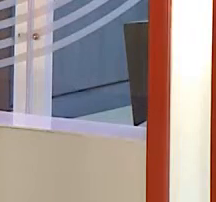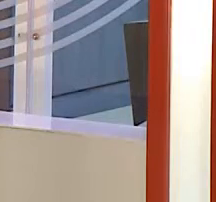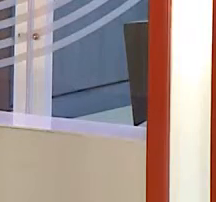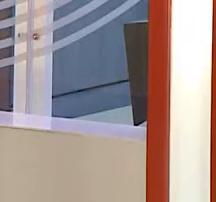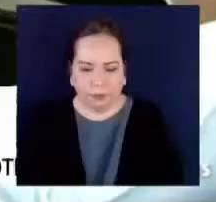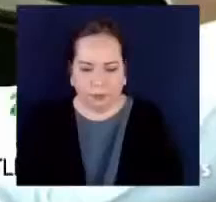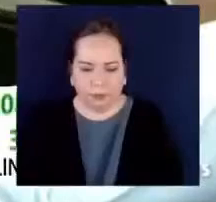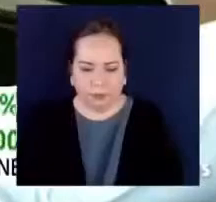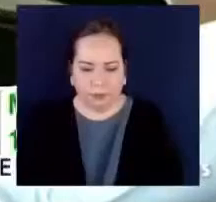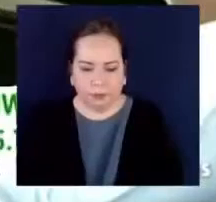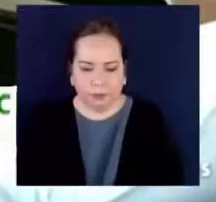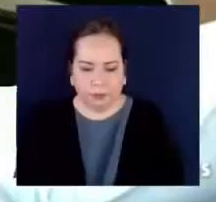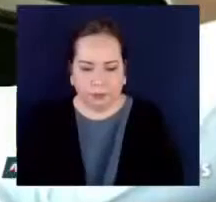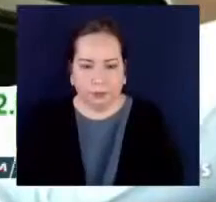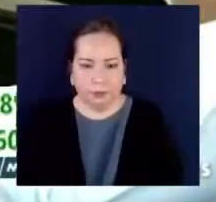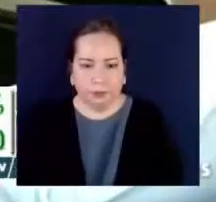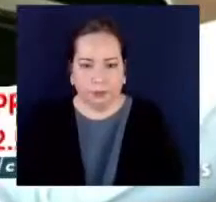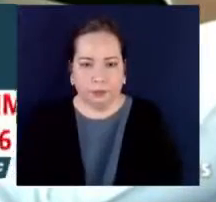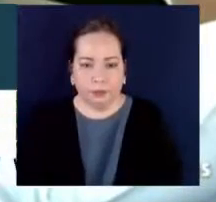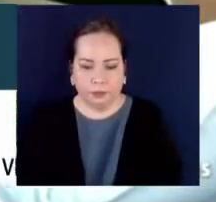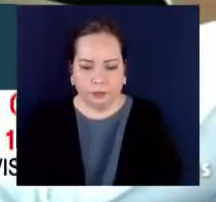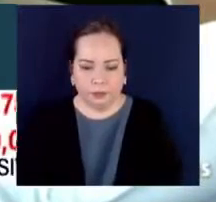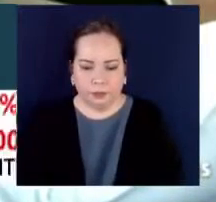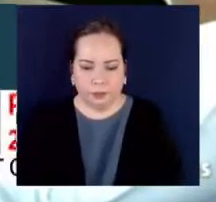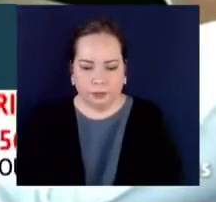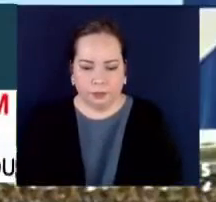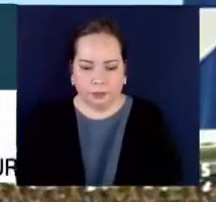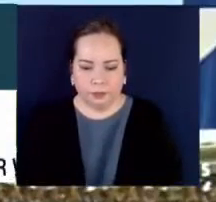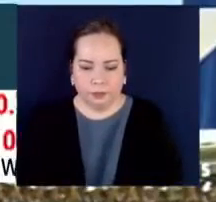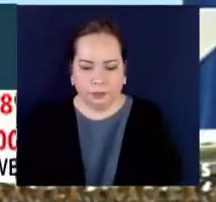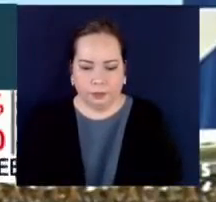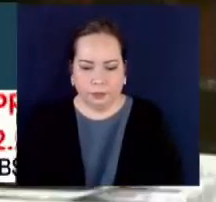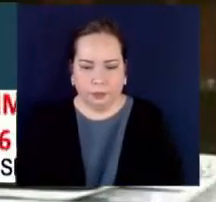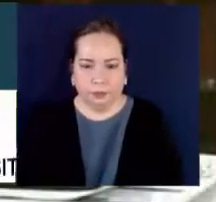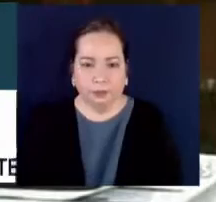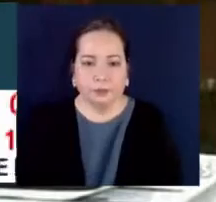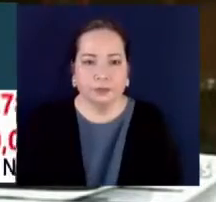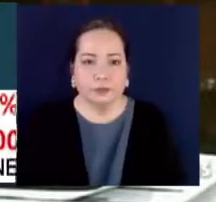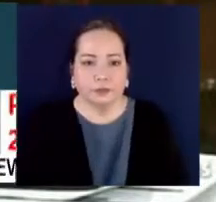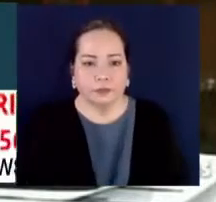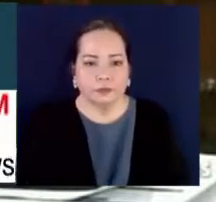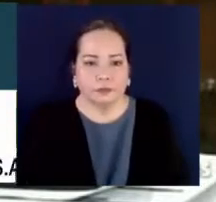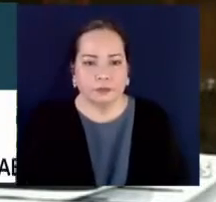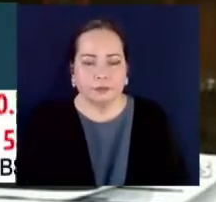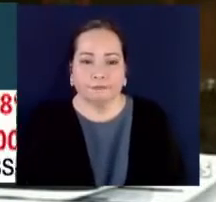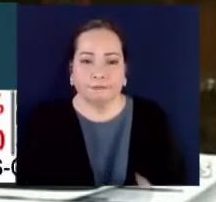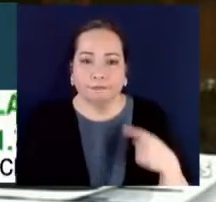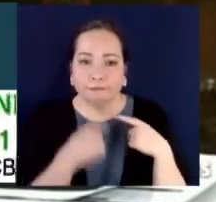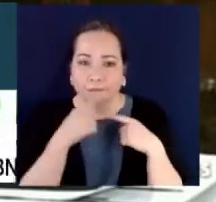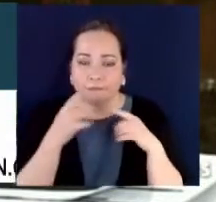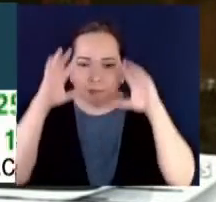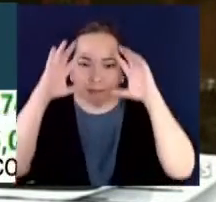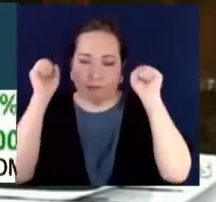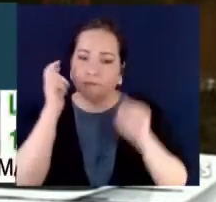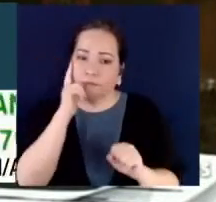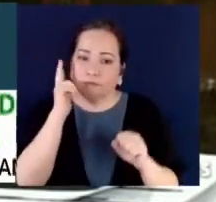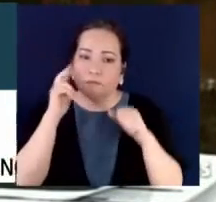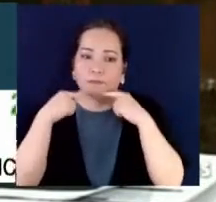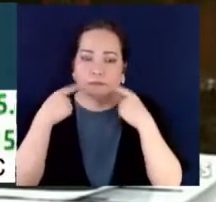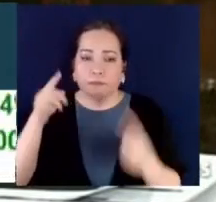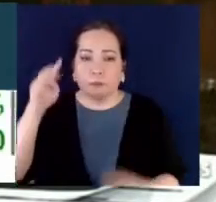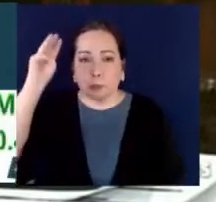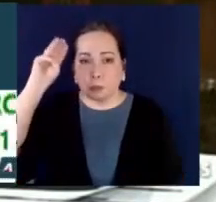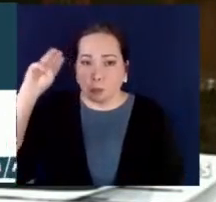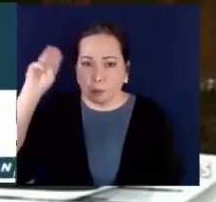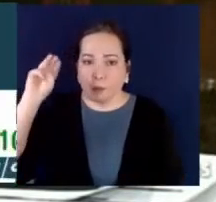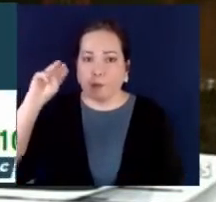next month. President Duterte announced Monday most of the Philippines will be under a modified general community quarantine, or